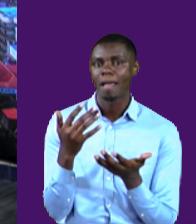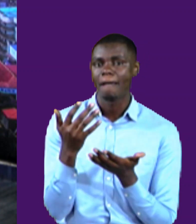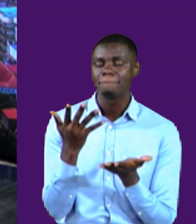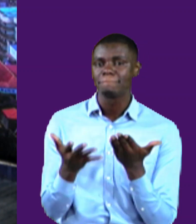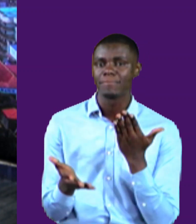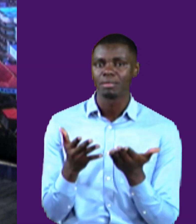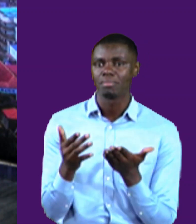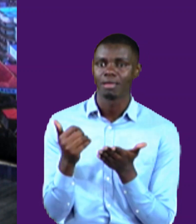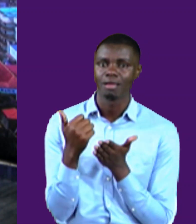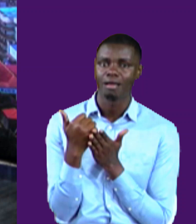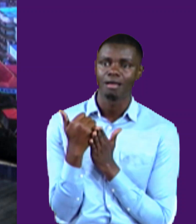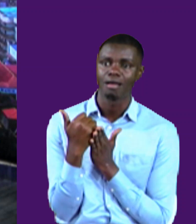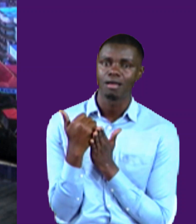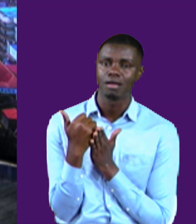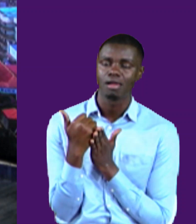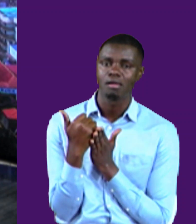help